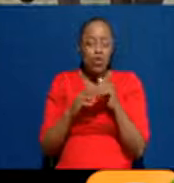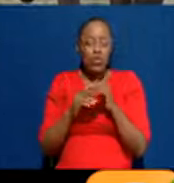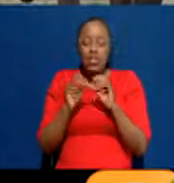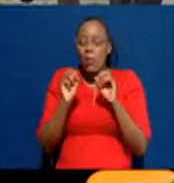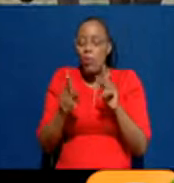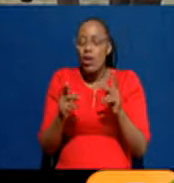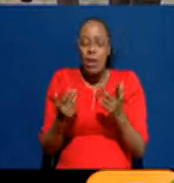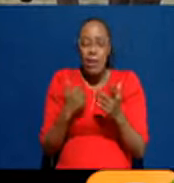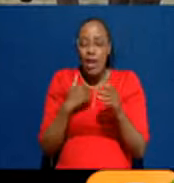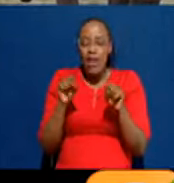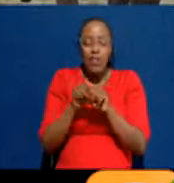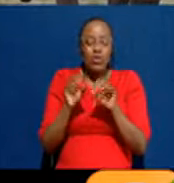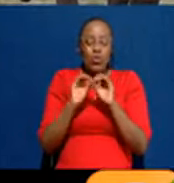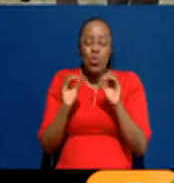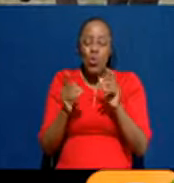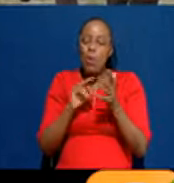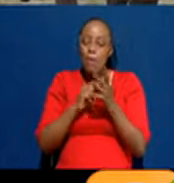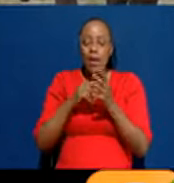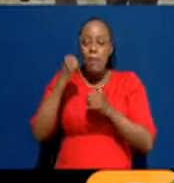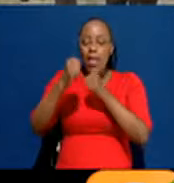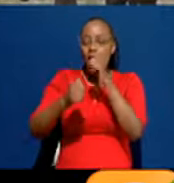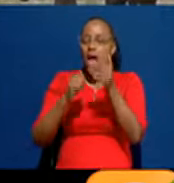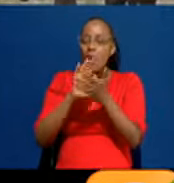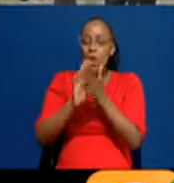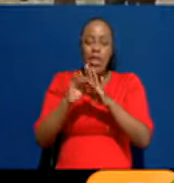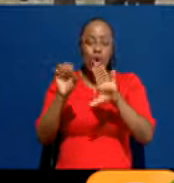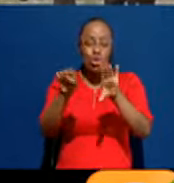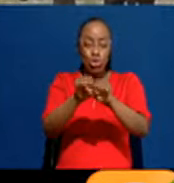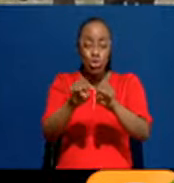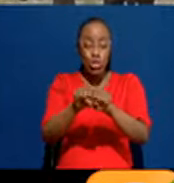kukimbia barefooted. So yes. Yeah. And was